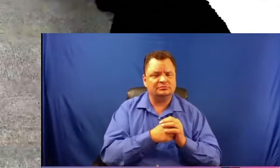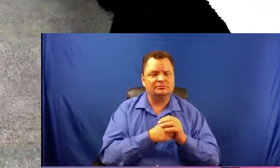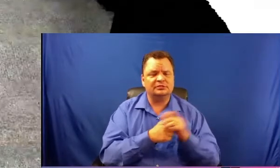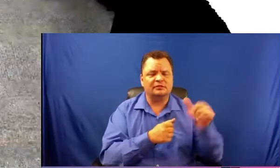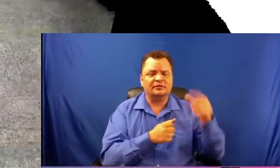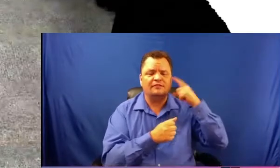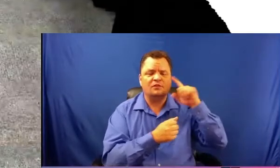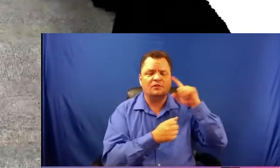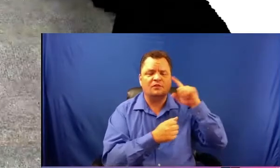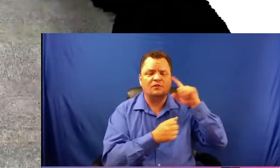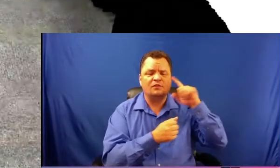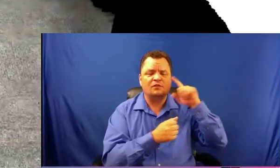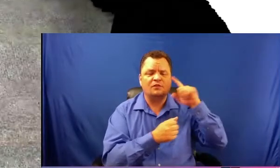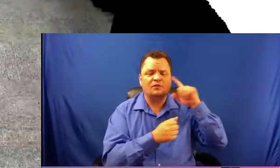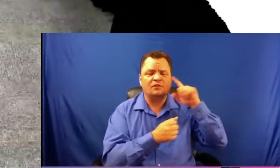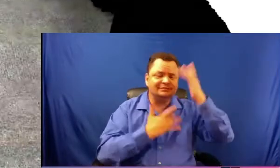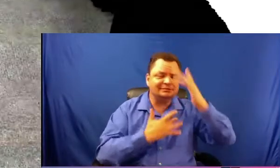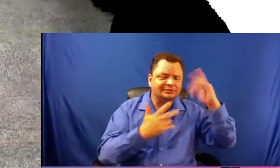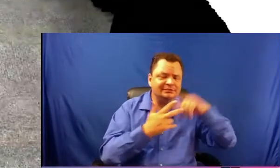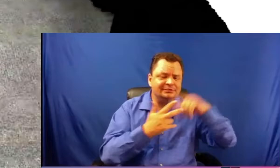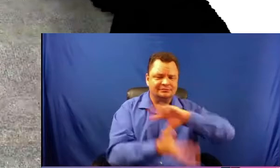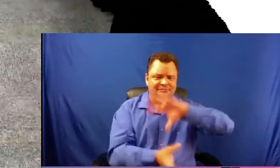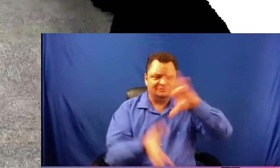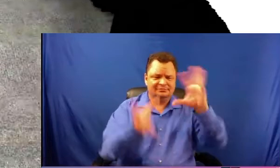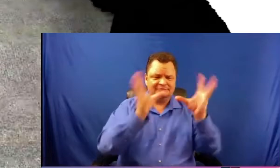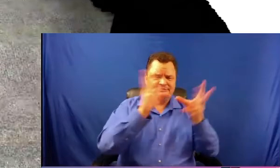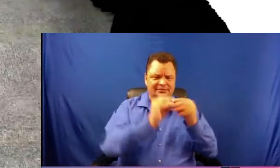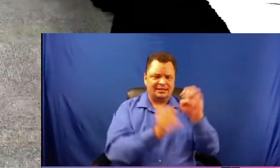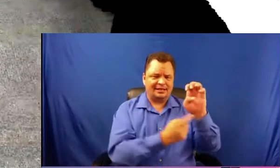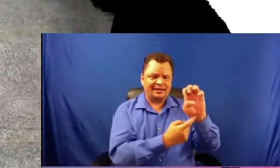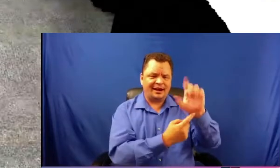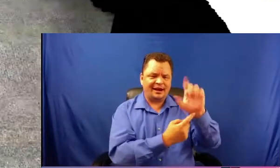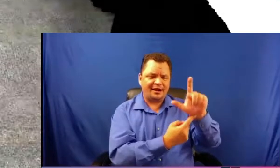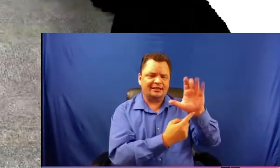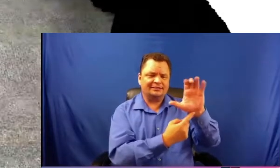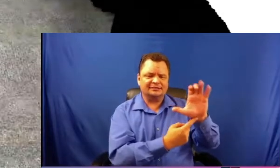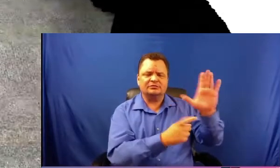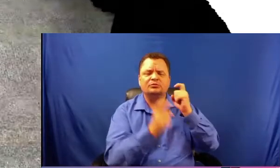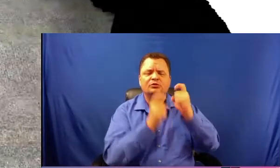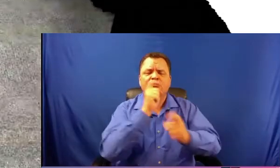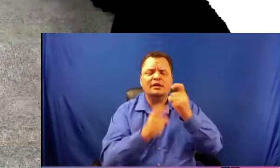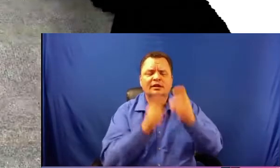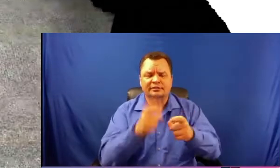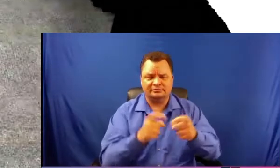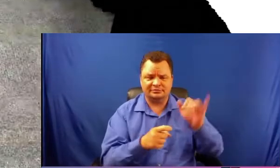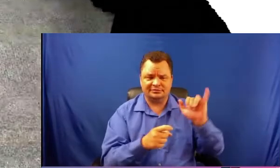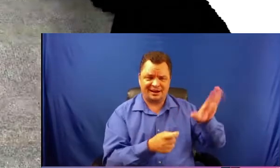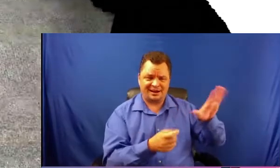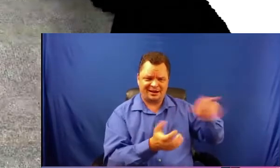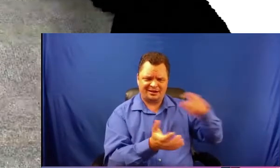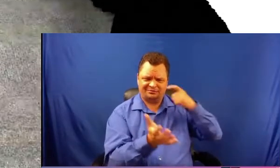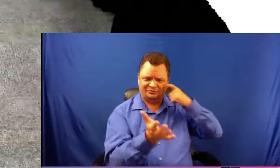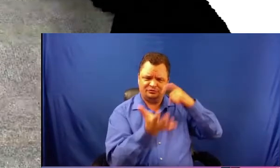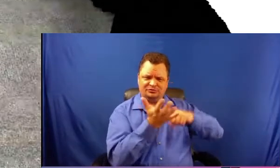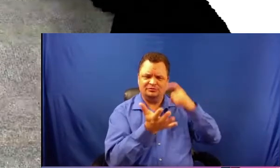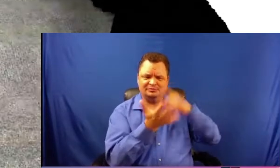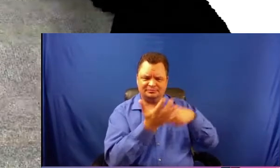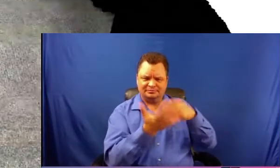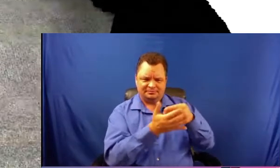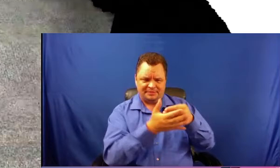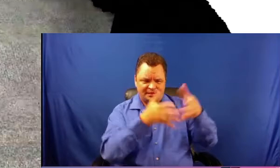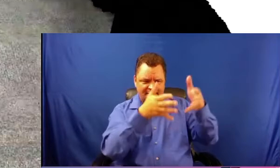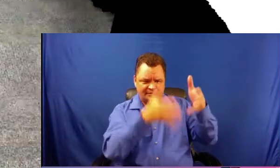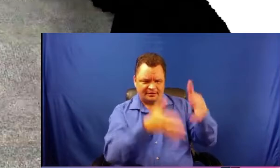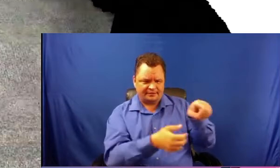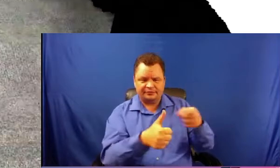ELC grants. This is to recognize the remaining of the round one that we received earlier in the